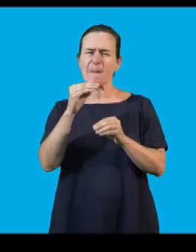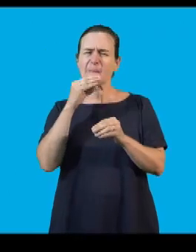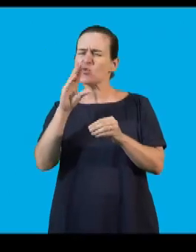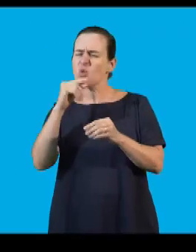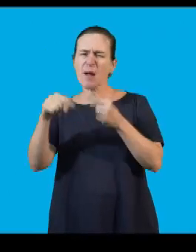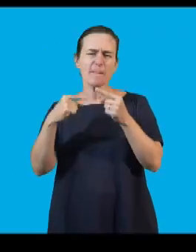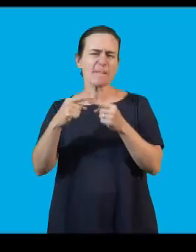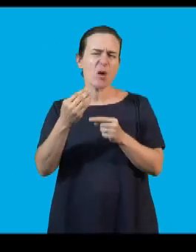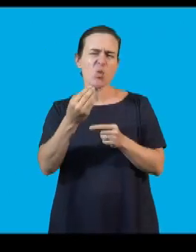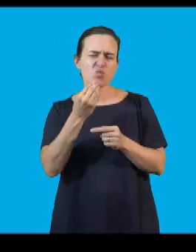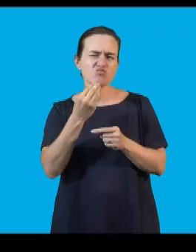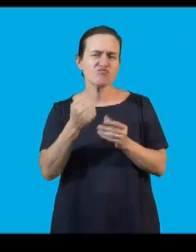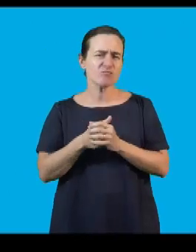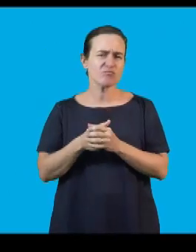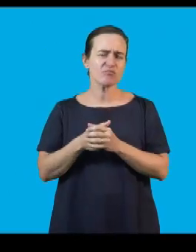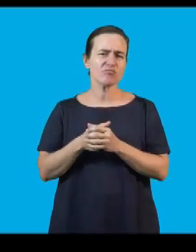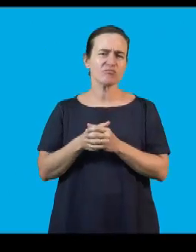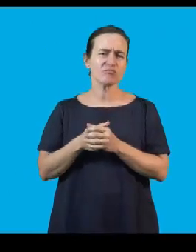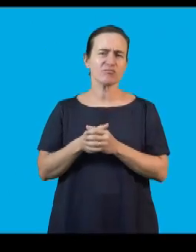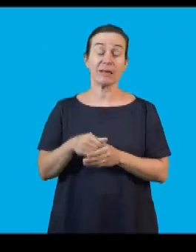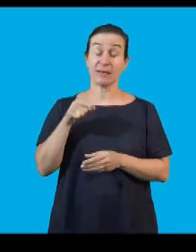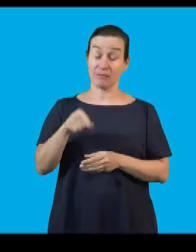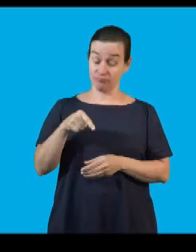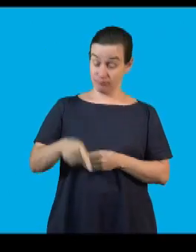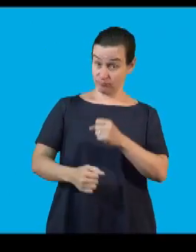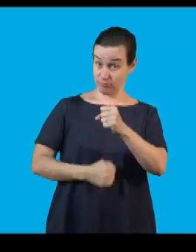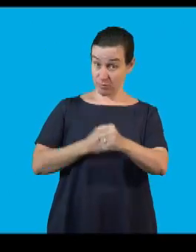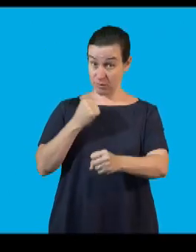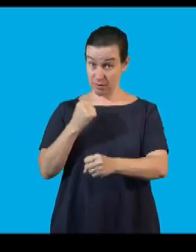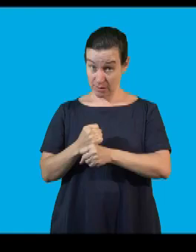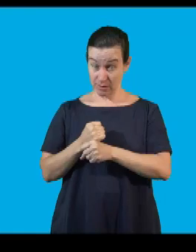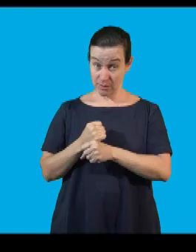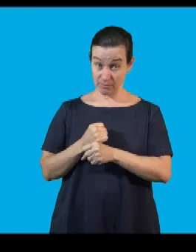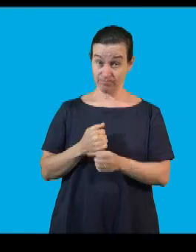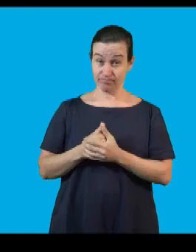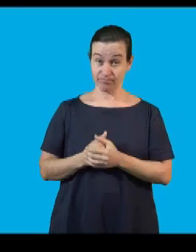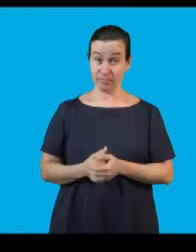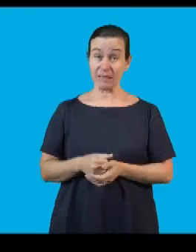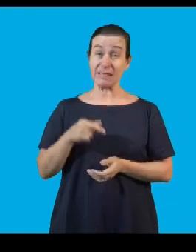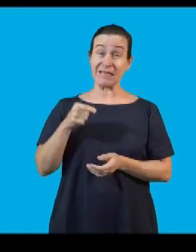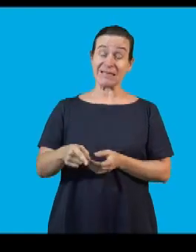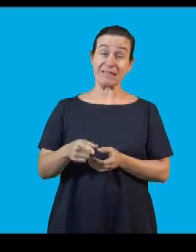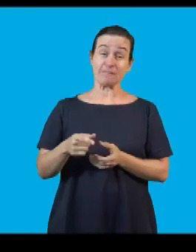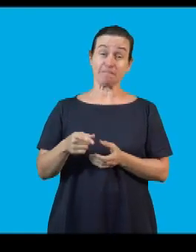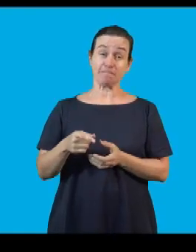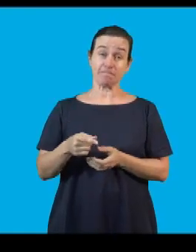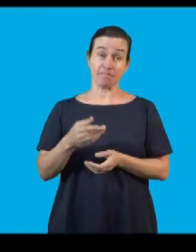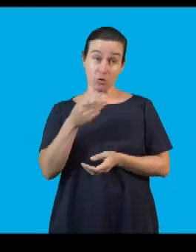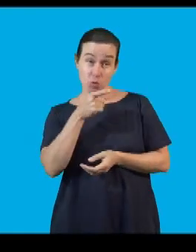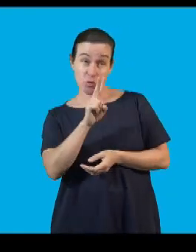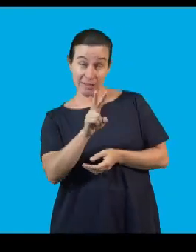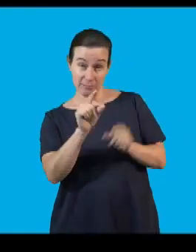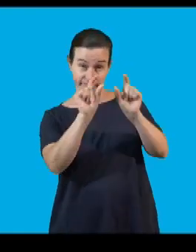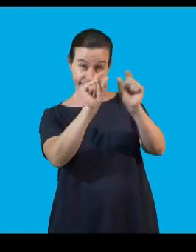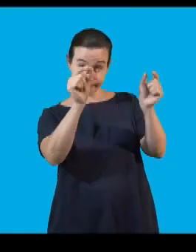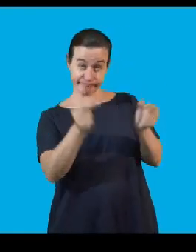it says frame 3. Now remember, learners, this here is not considered a frame. This is the title